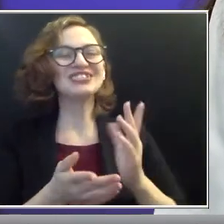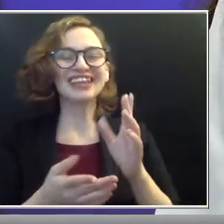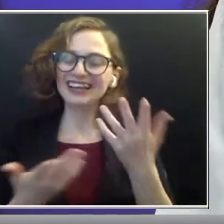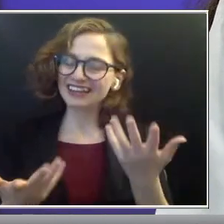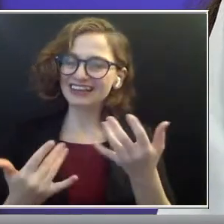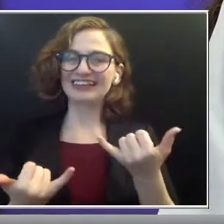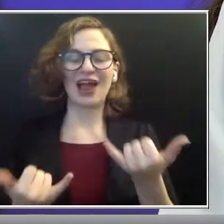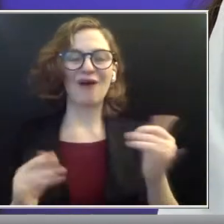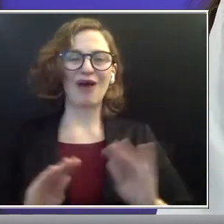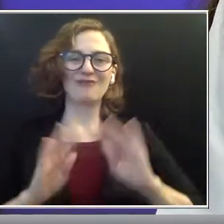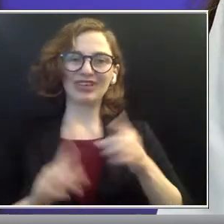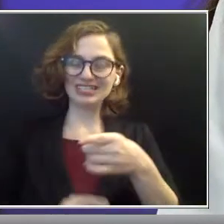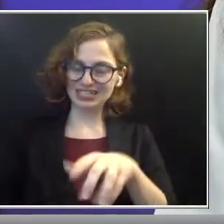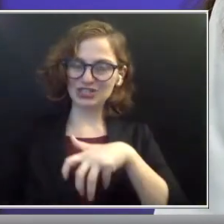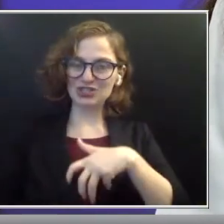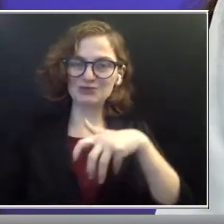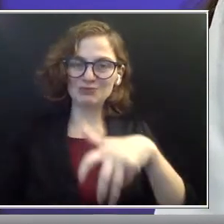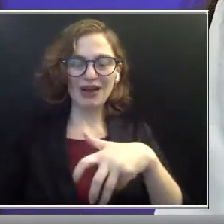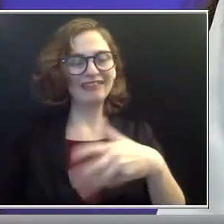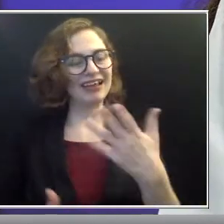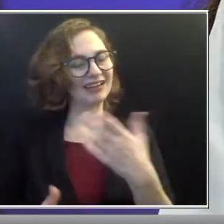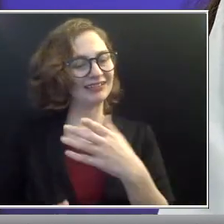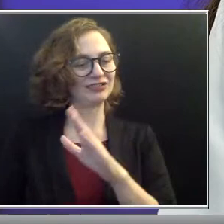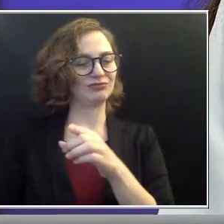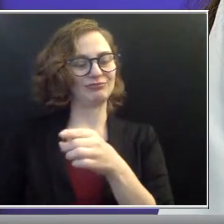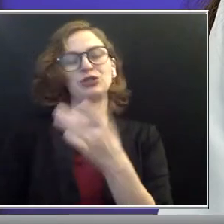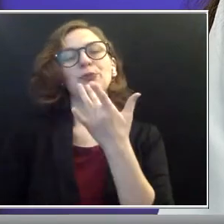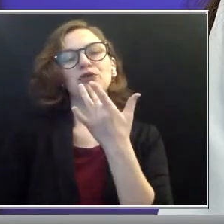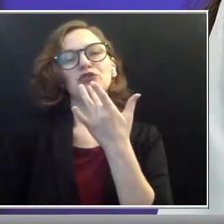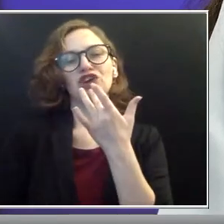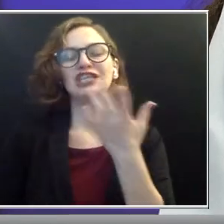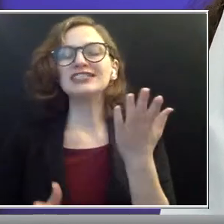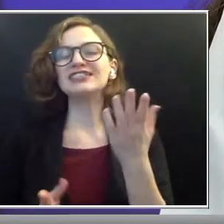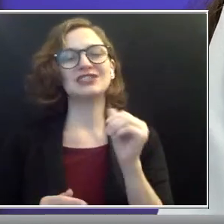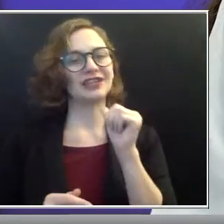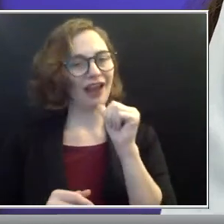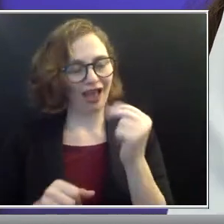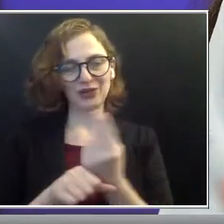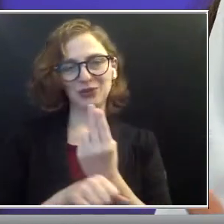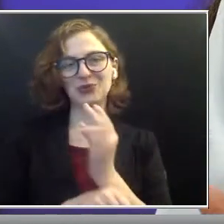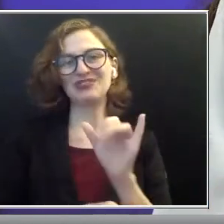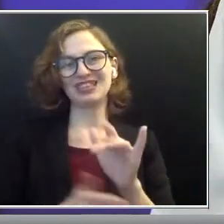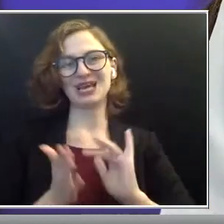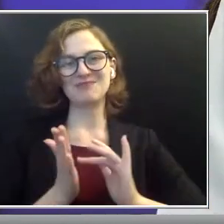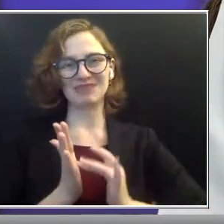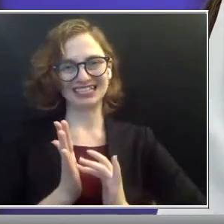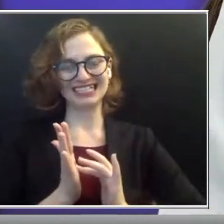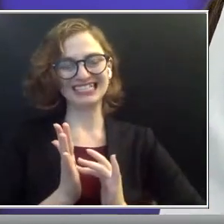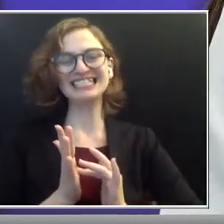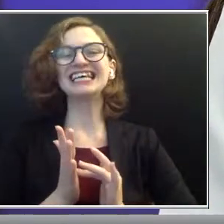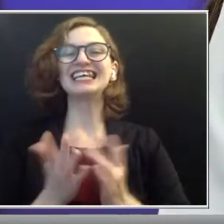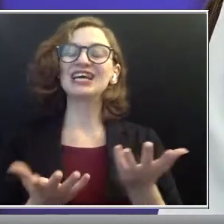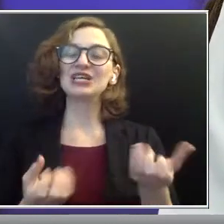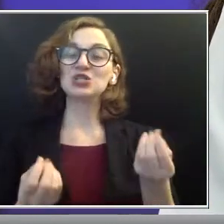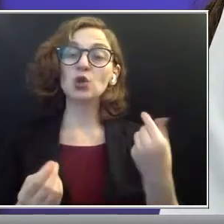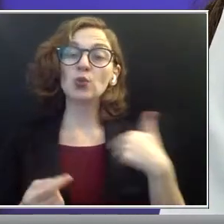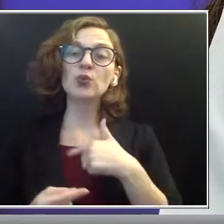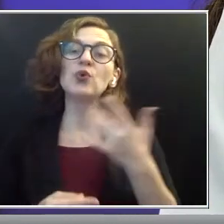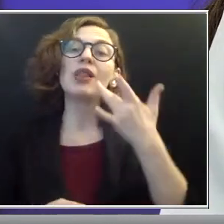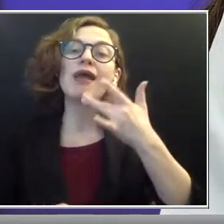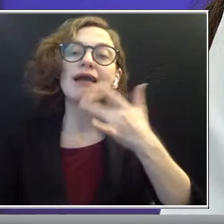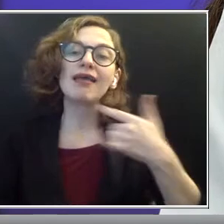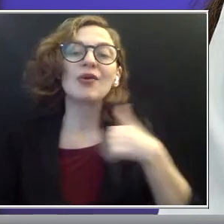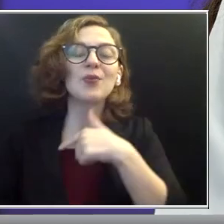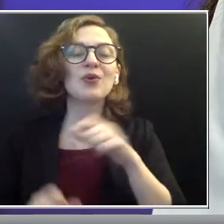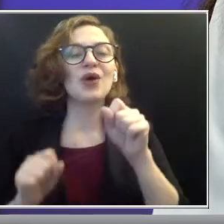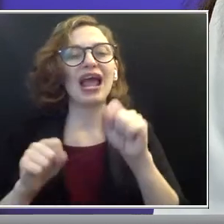it's really fantastic that we were able to titrate off the propylthiouracil early in pregnancy or right before pregnancy, and that